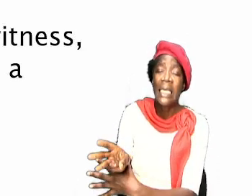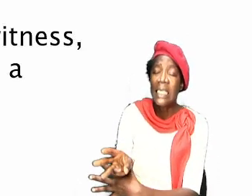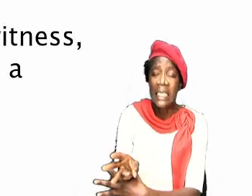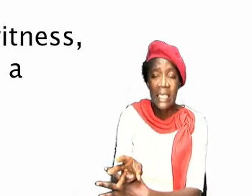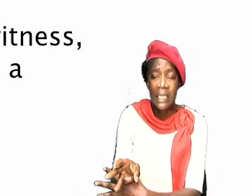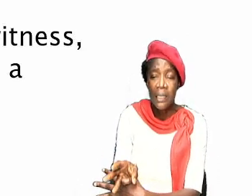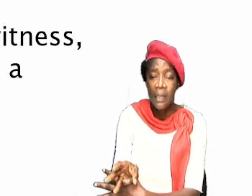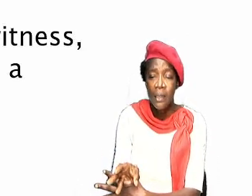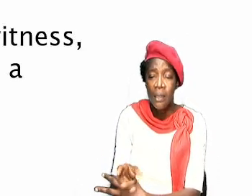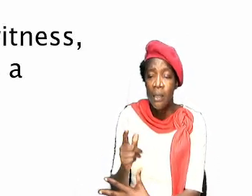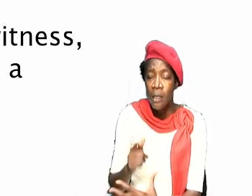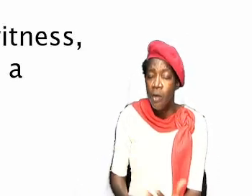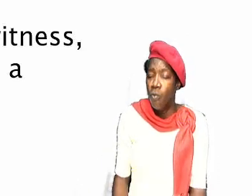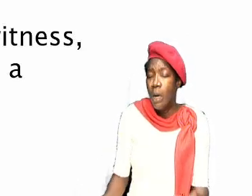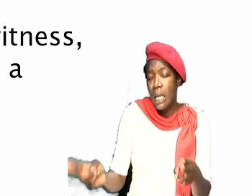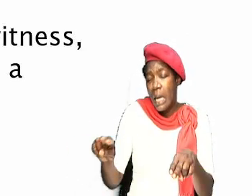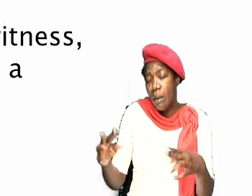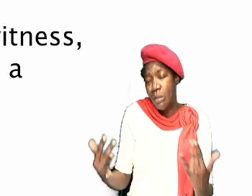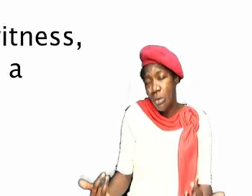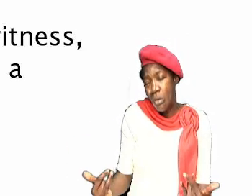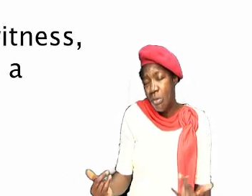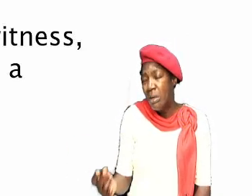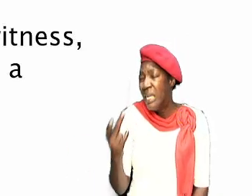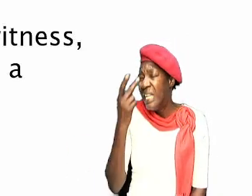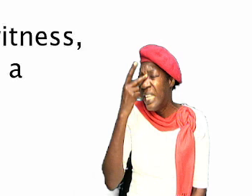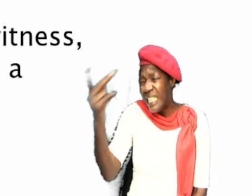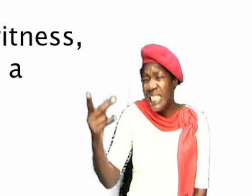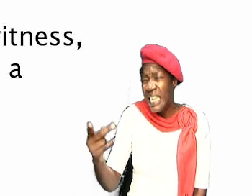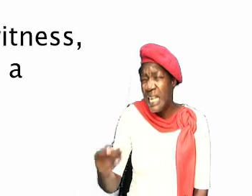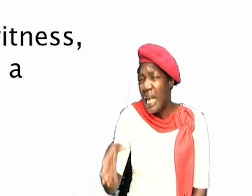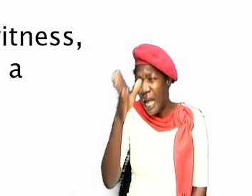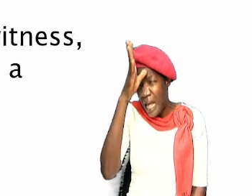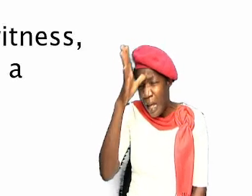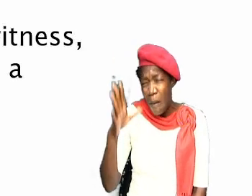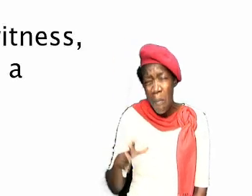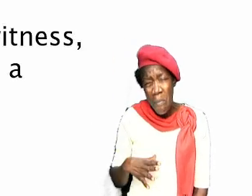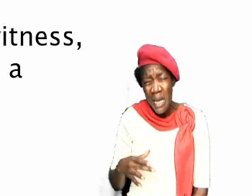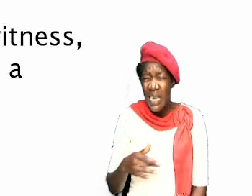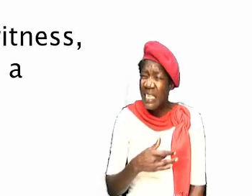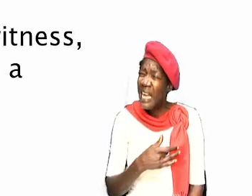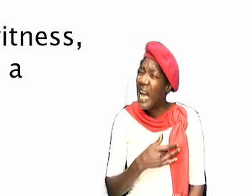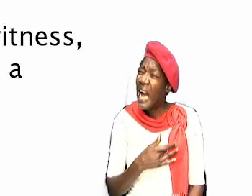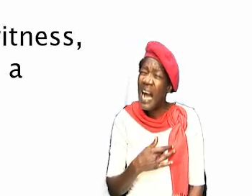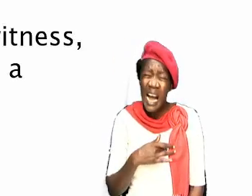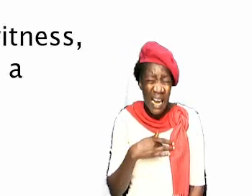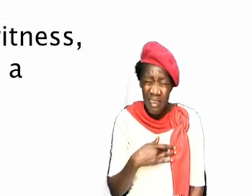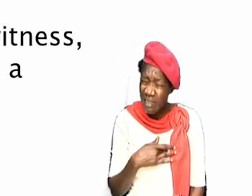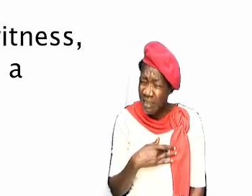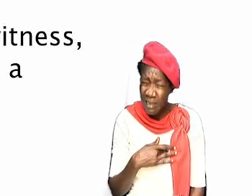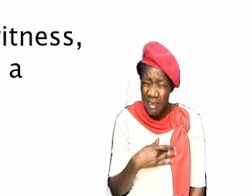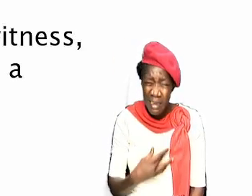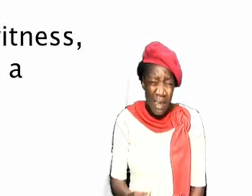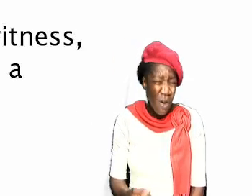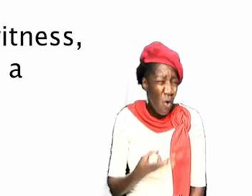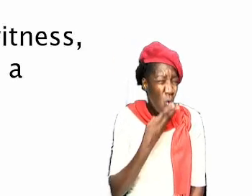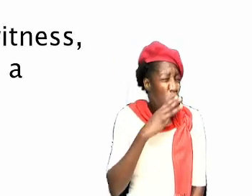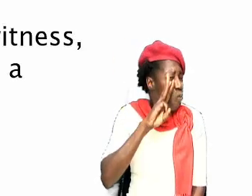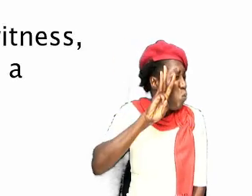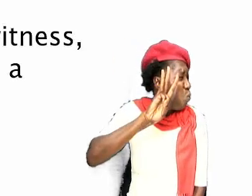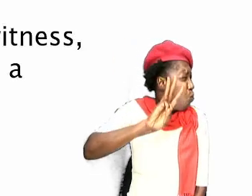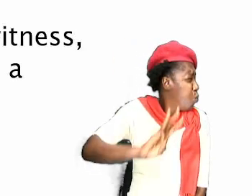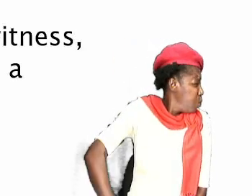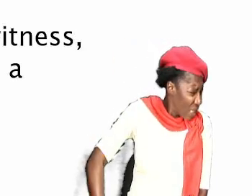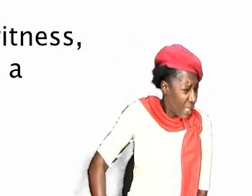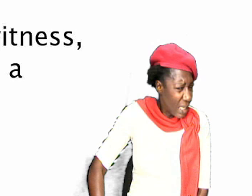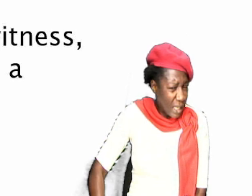based on what is happening now, and we see the hearts of men are becoming even more desperately wicked. When we set out